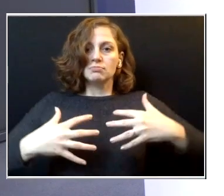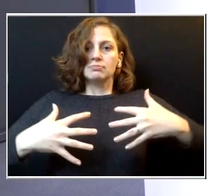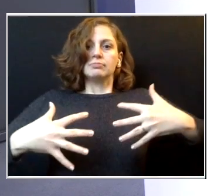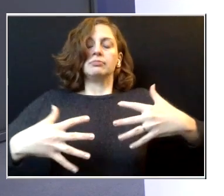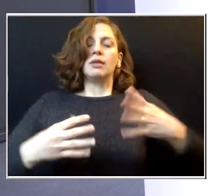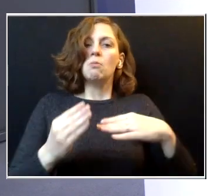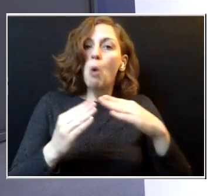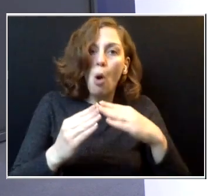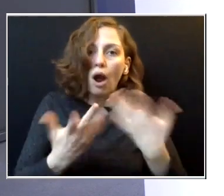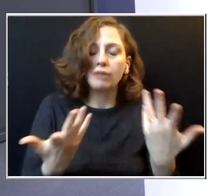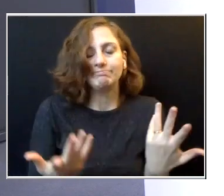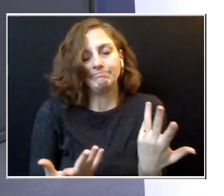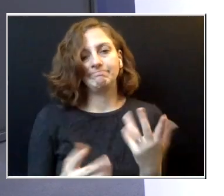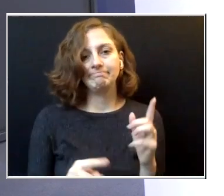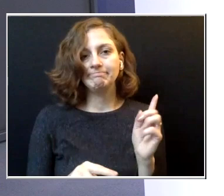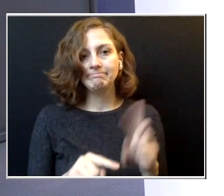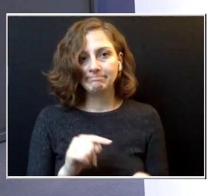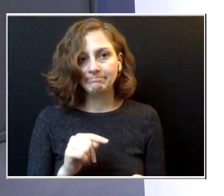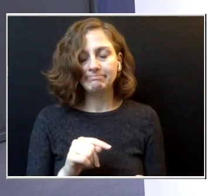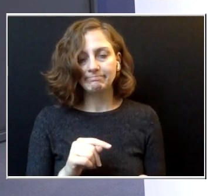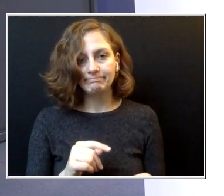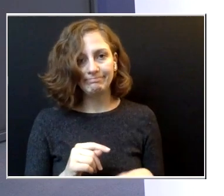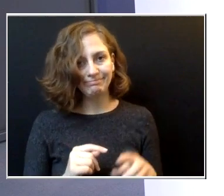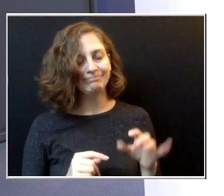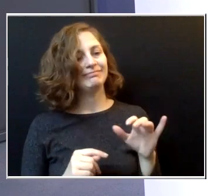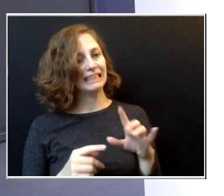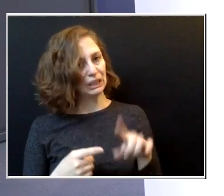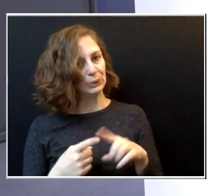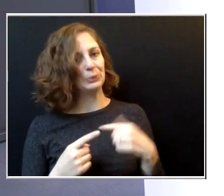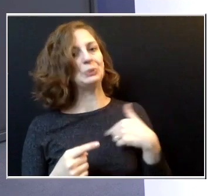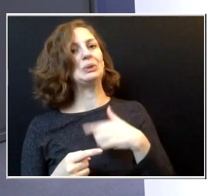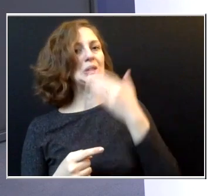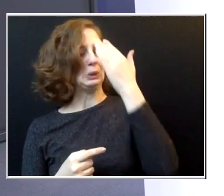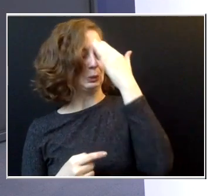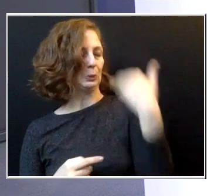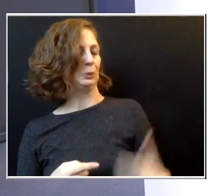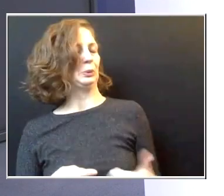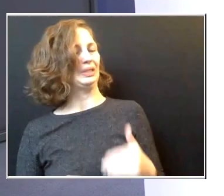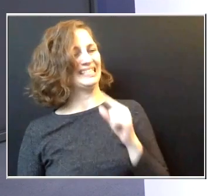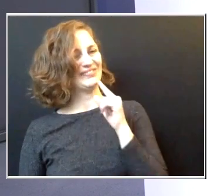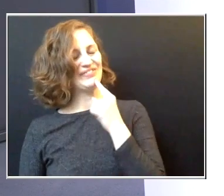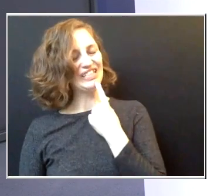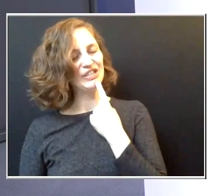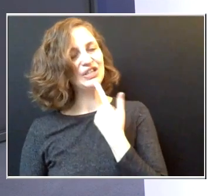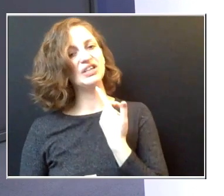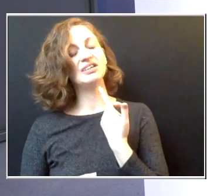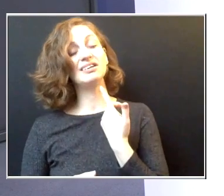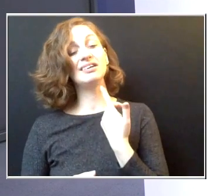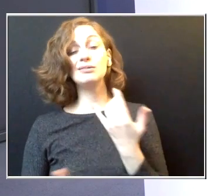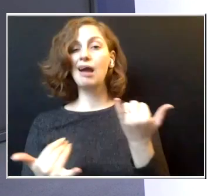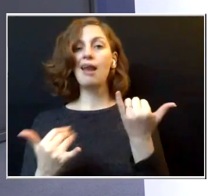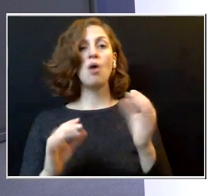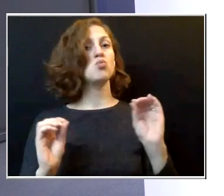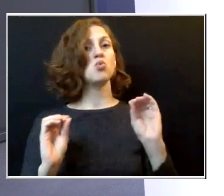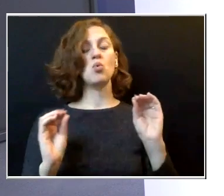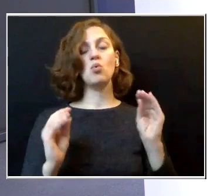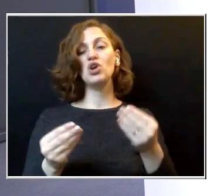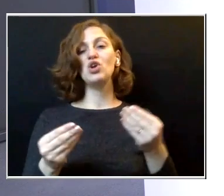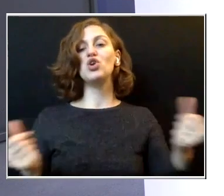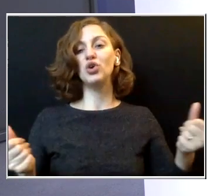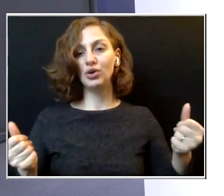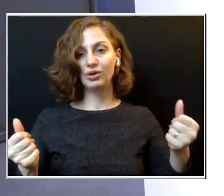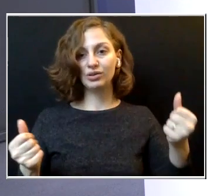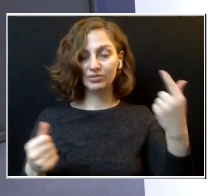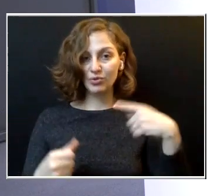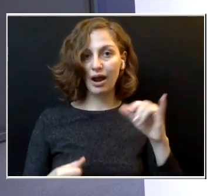to try and intervene a little bit earlier than that. Well, that's tough, and currently there's no cure for IPF. Now, we have another pair of CT scans. We